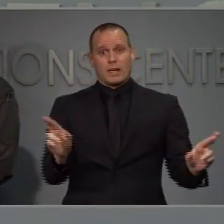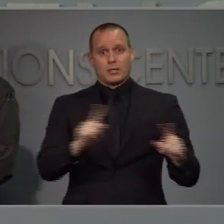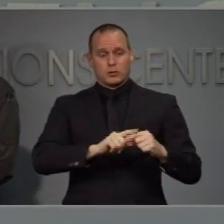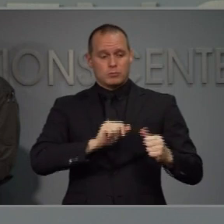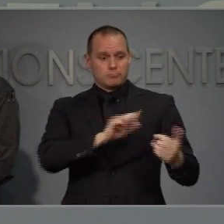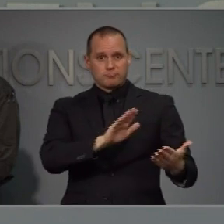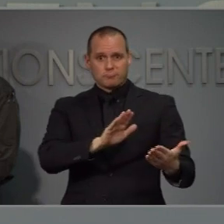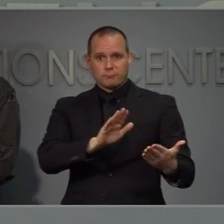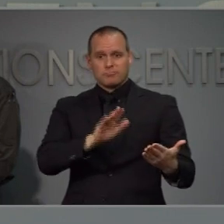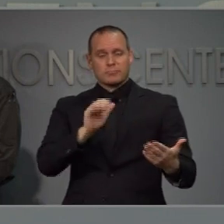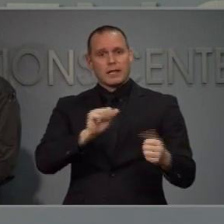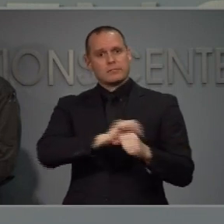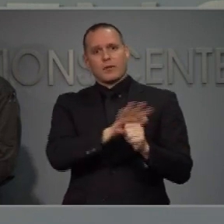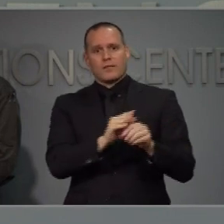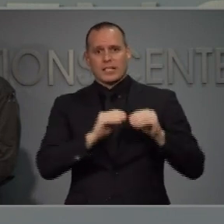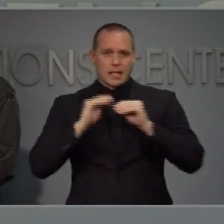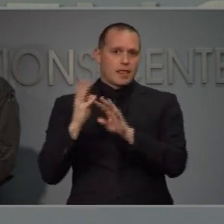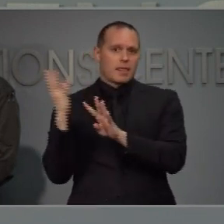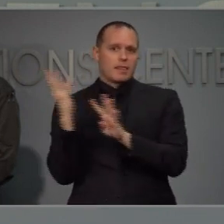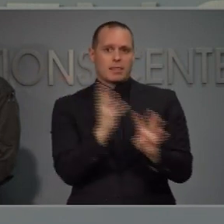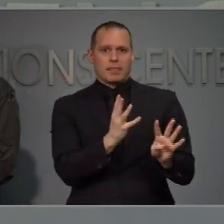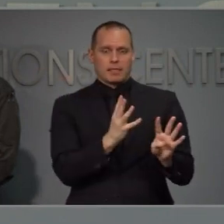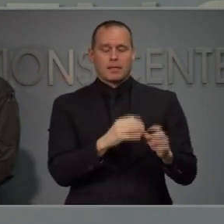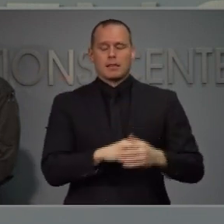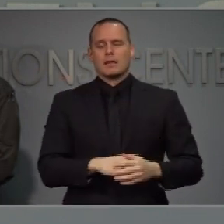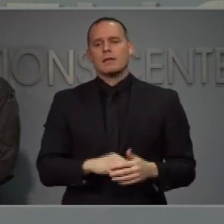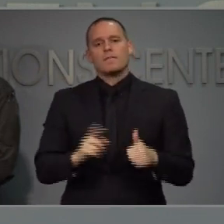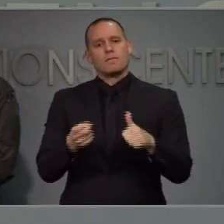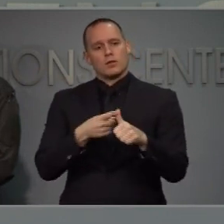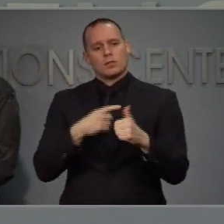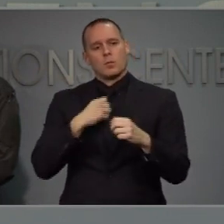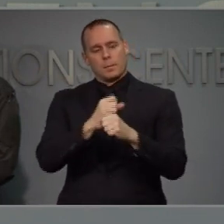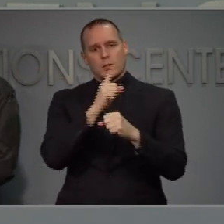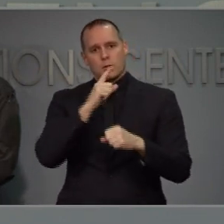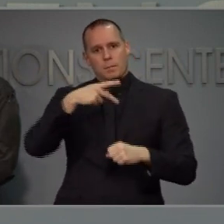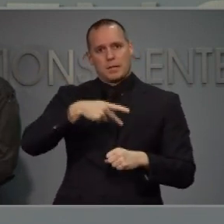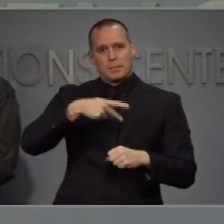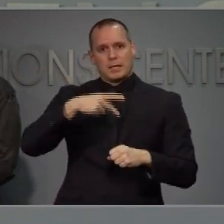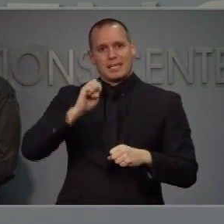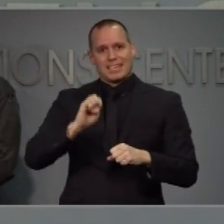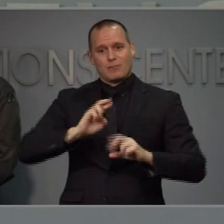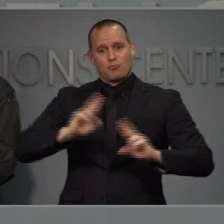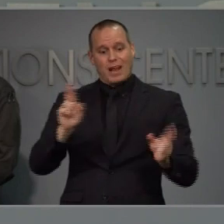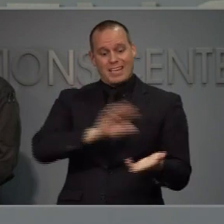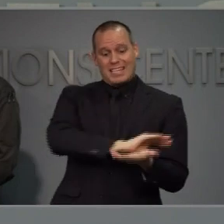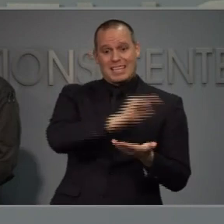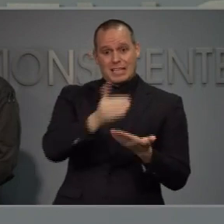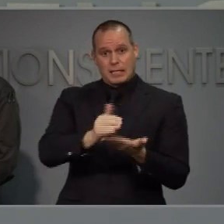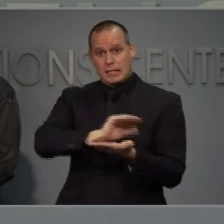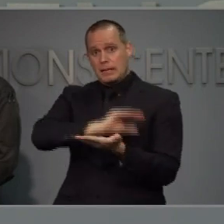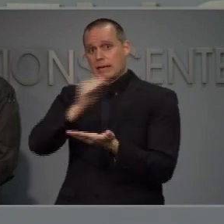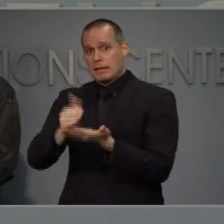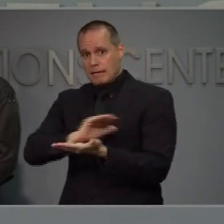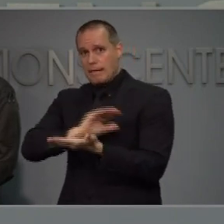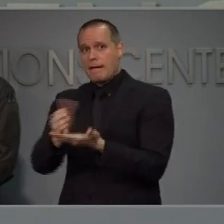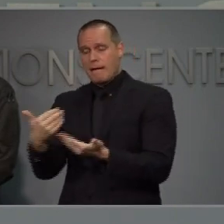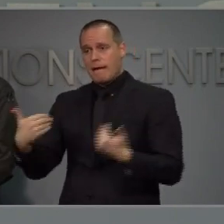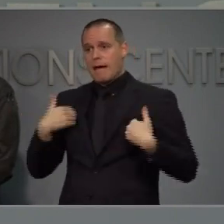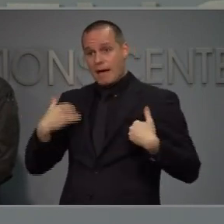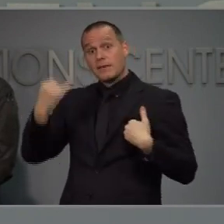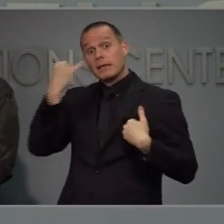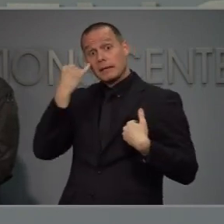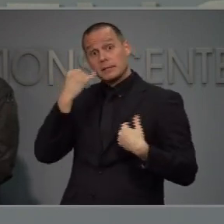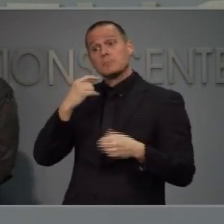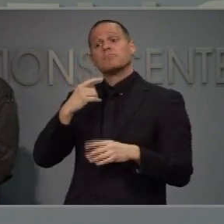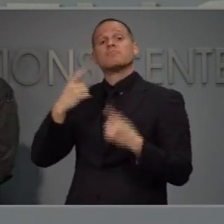them on a plan. Again, we want to make sure we have enough personal protective equipment to make sure that if we were to see more